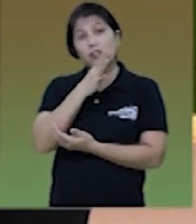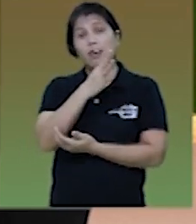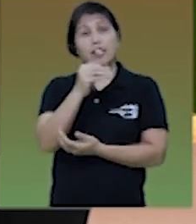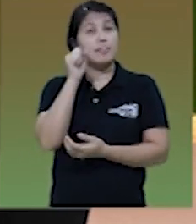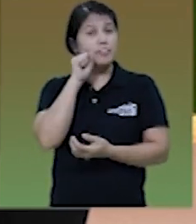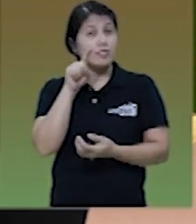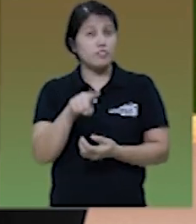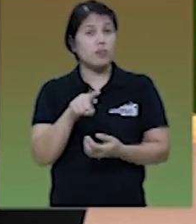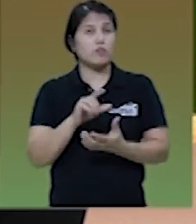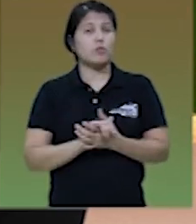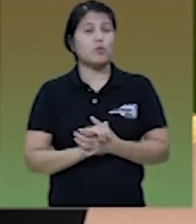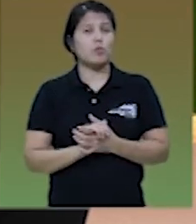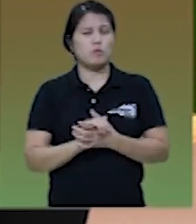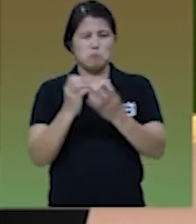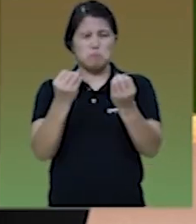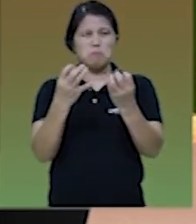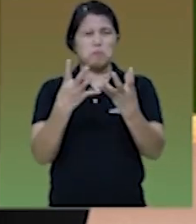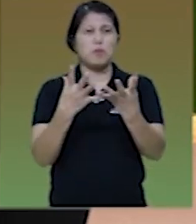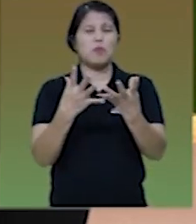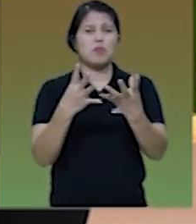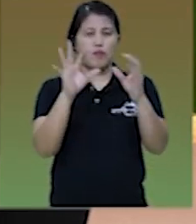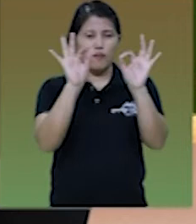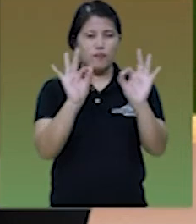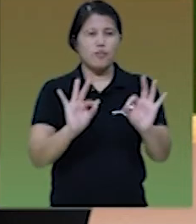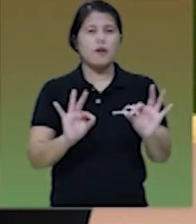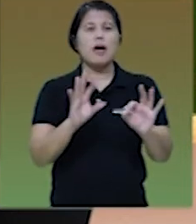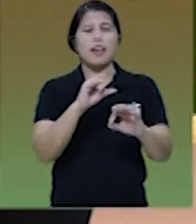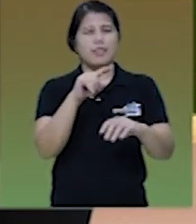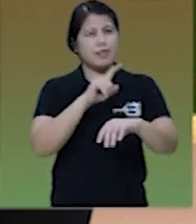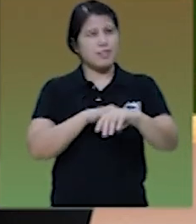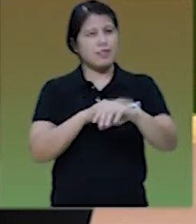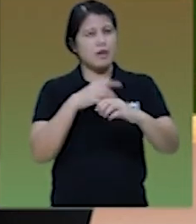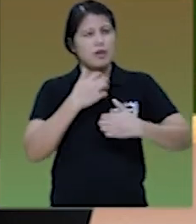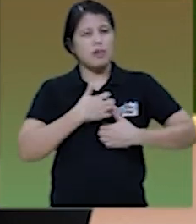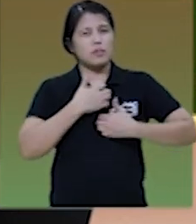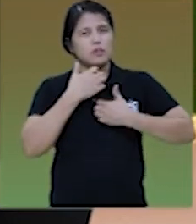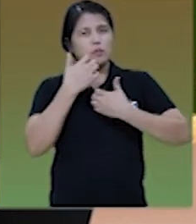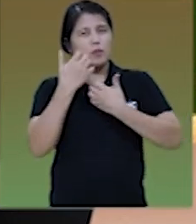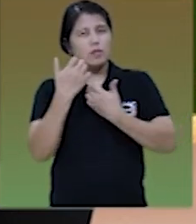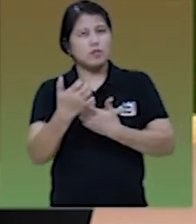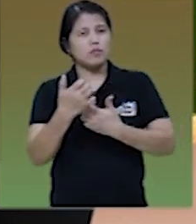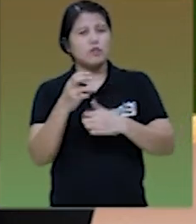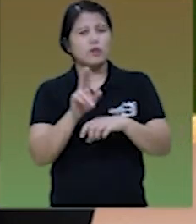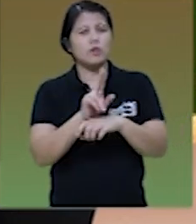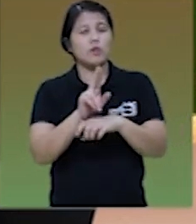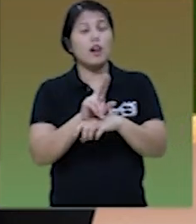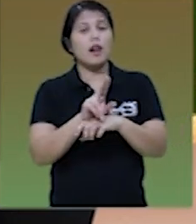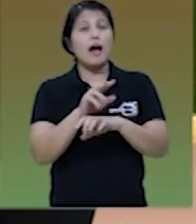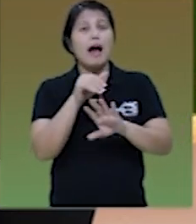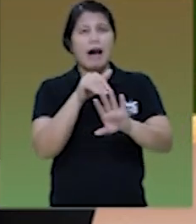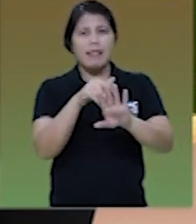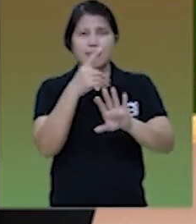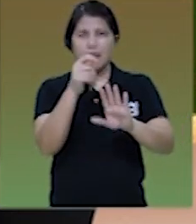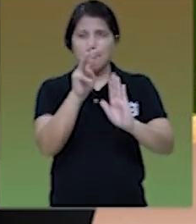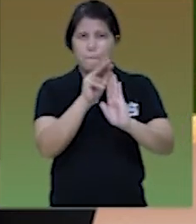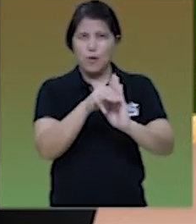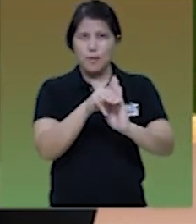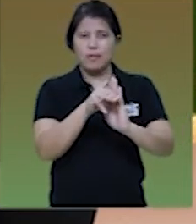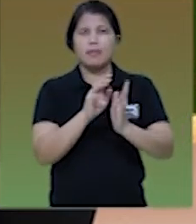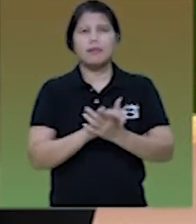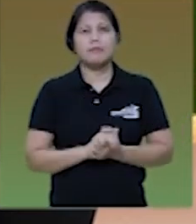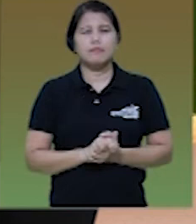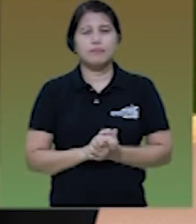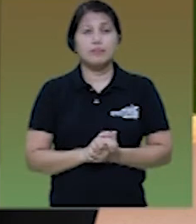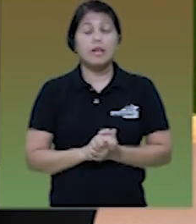sister, which is plural in form, and the time expression used is at the moment,